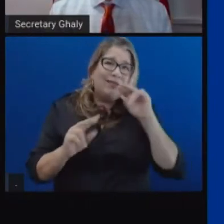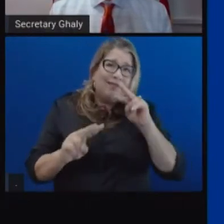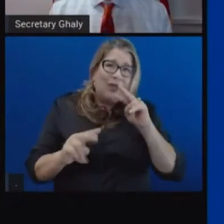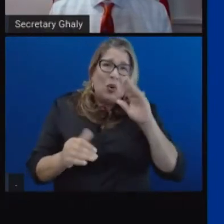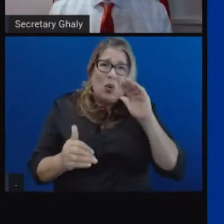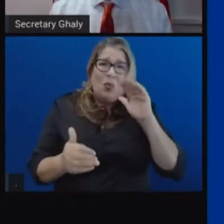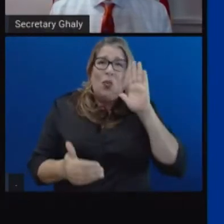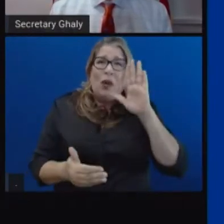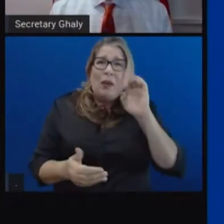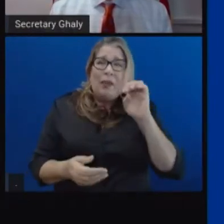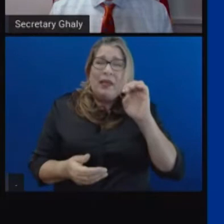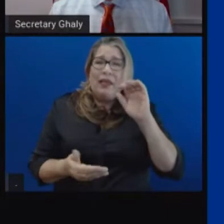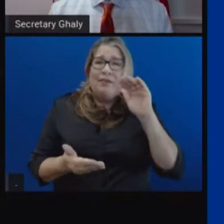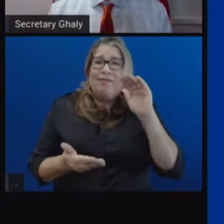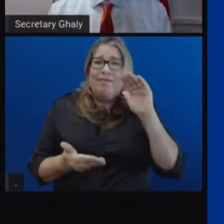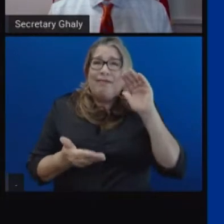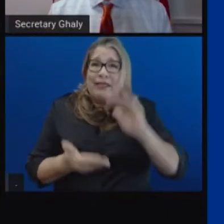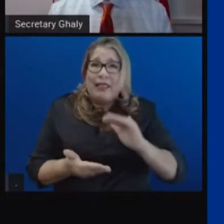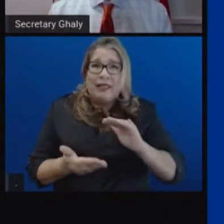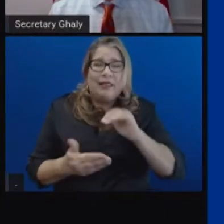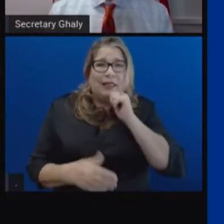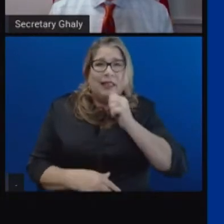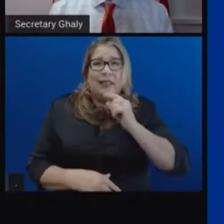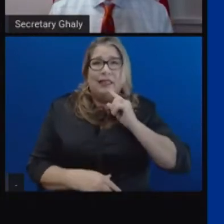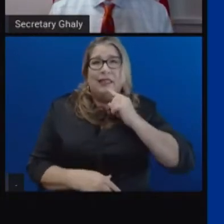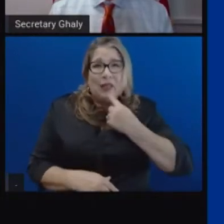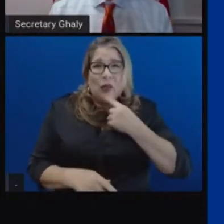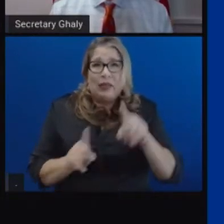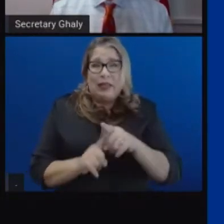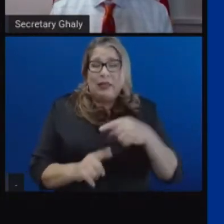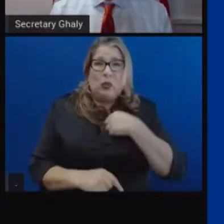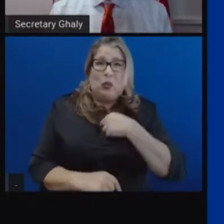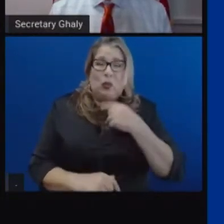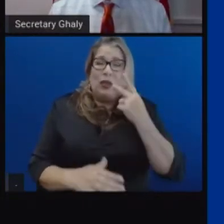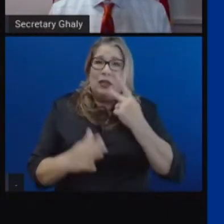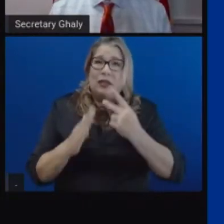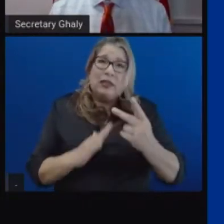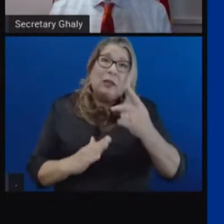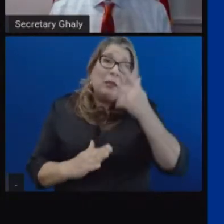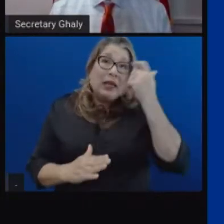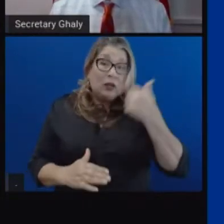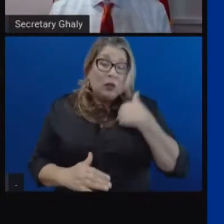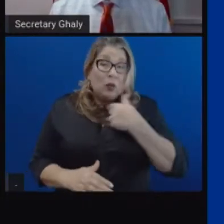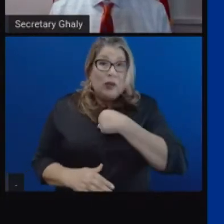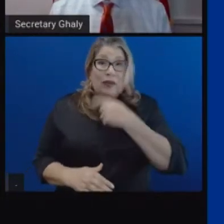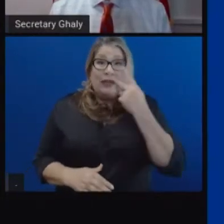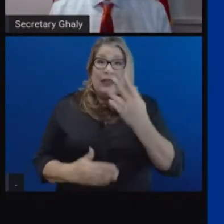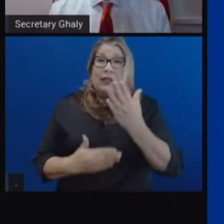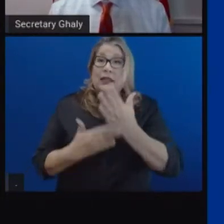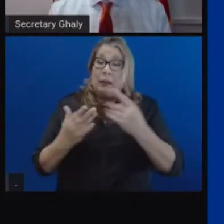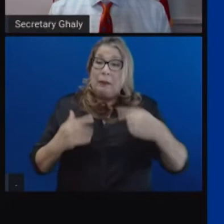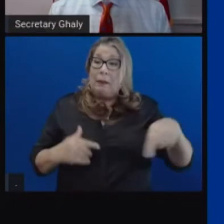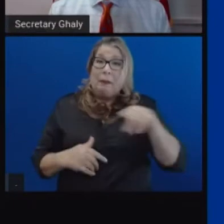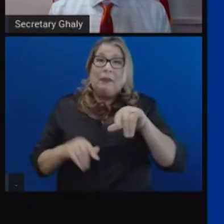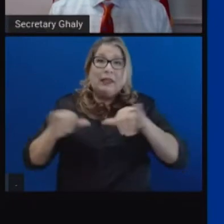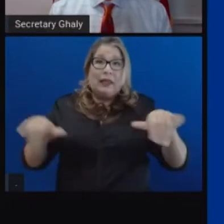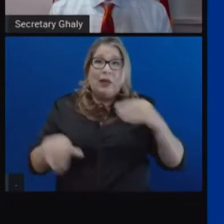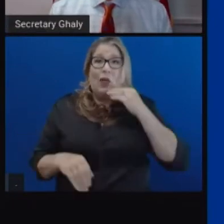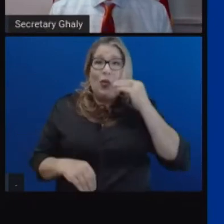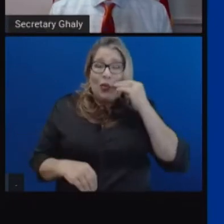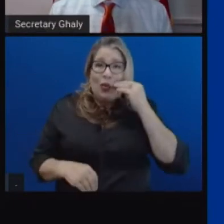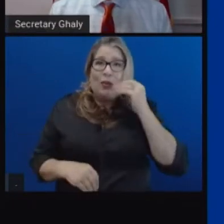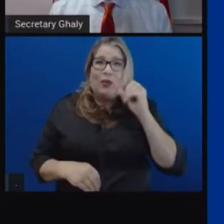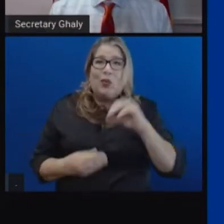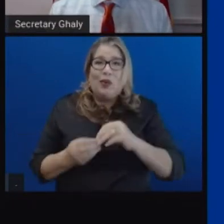have been had we not seen these reductions in transmission, in part because of that regional stay-at-home order. Next slide,